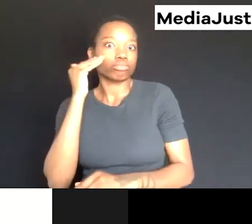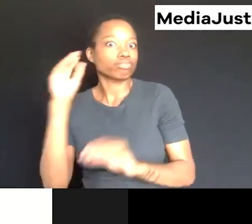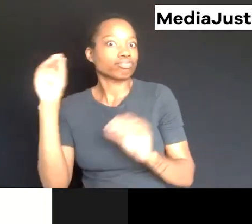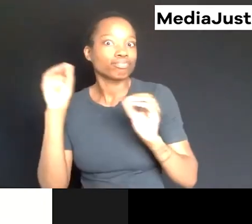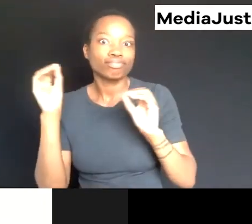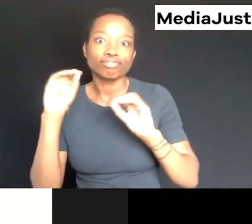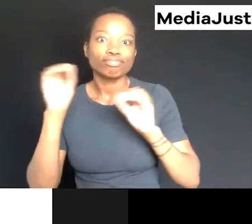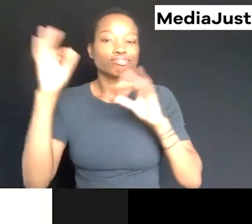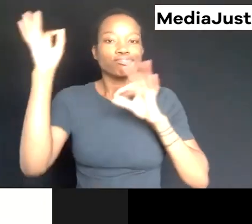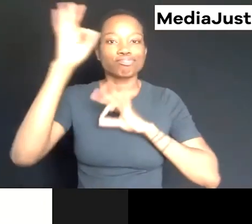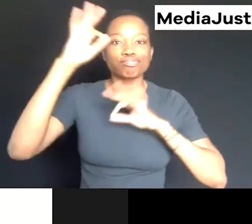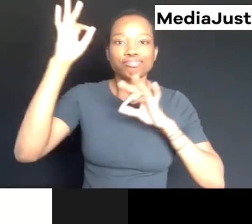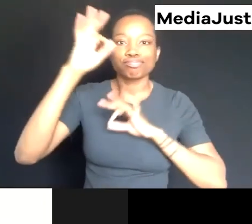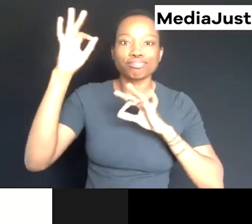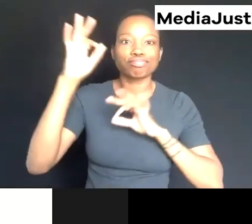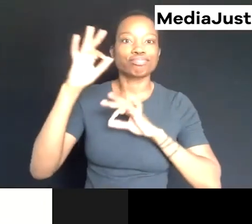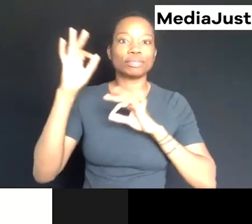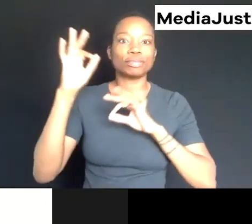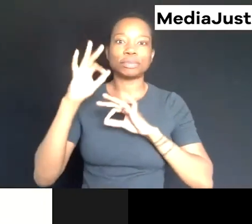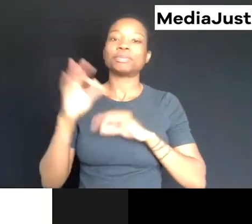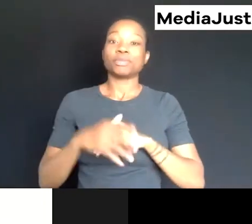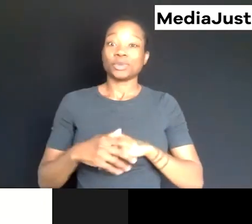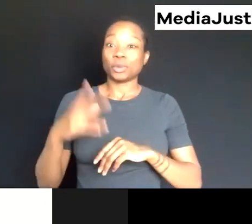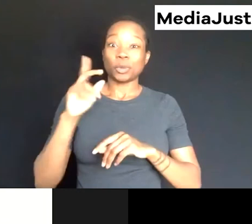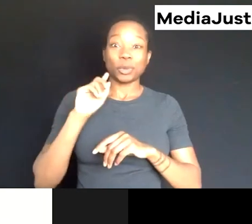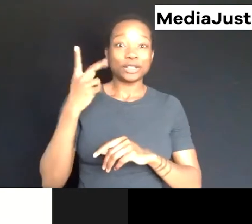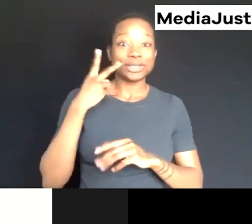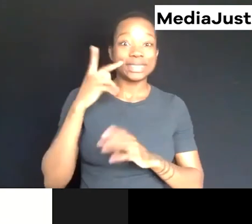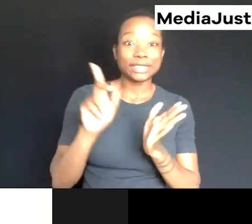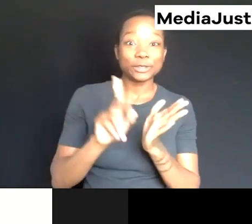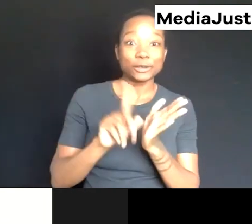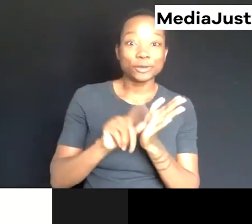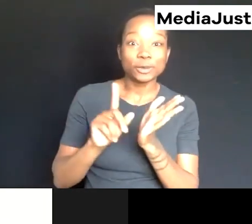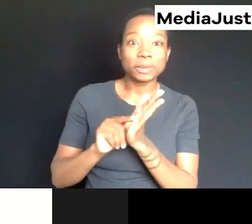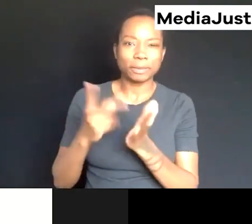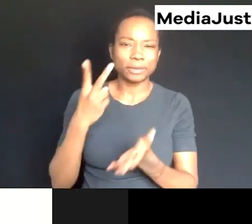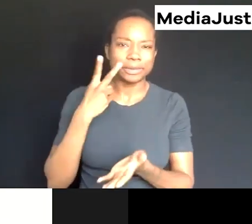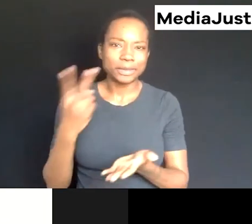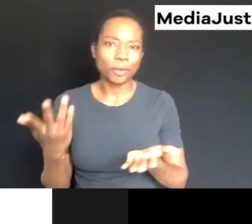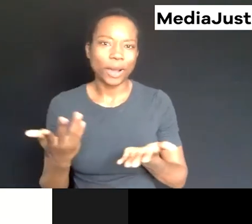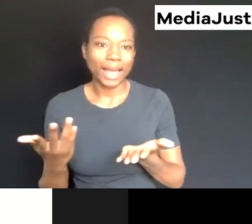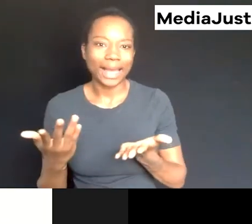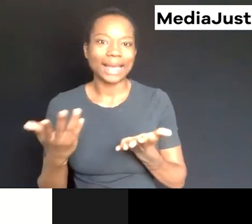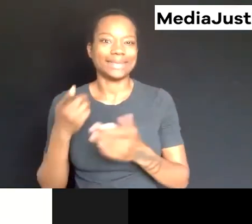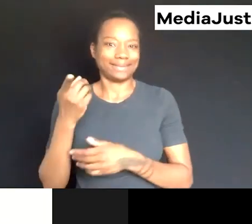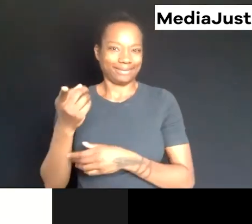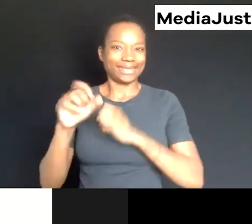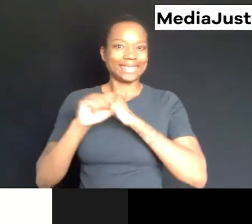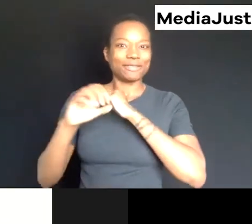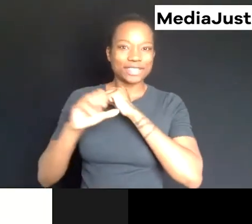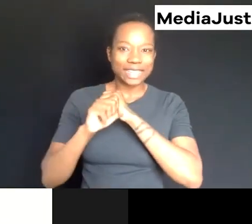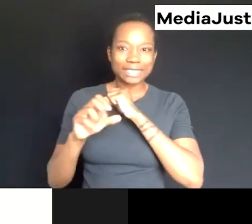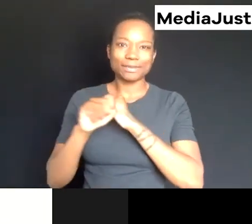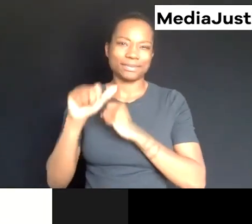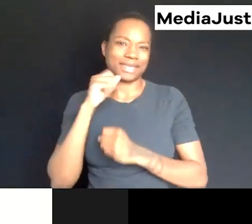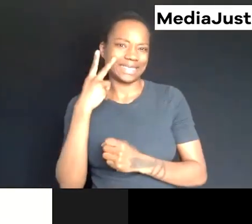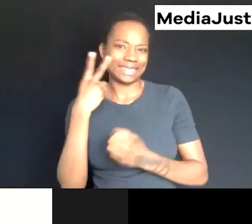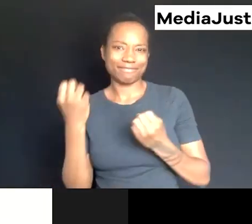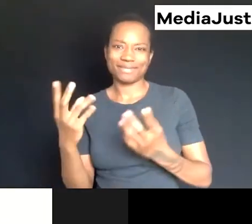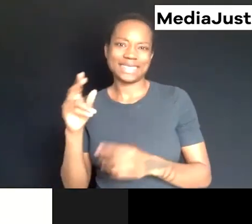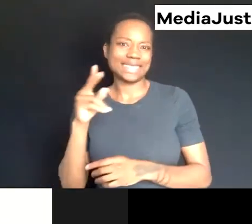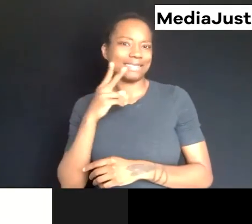smoking. You wouldn't see coverage of scientific studies that were proving this. A lot of these companies very